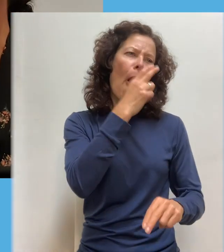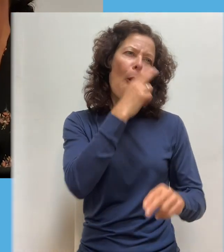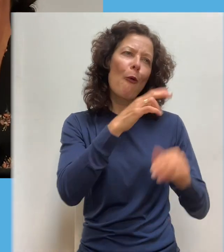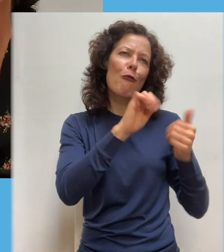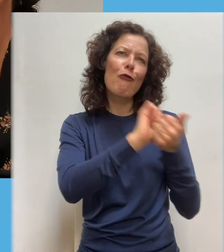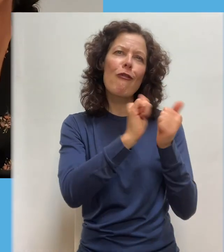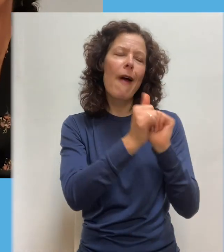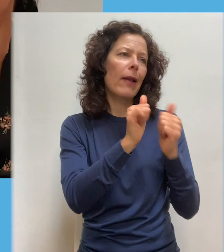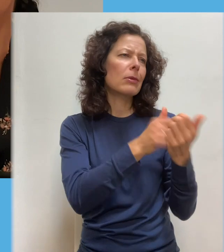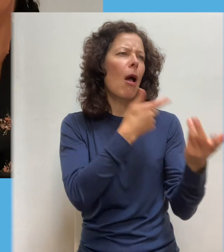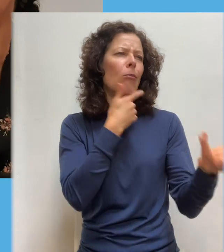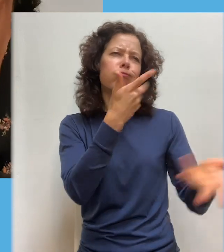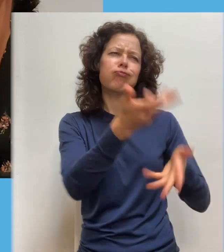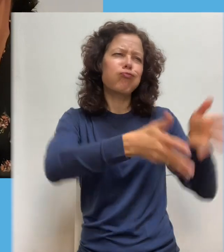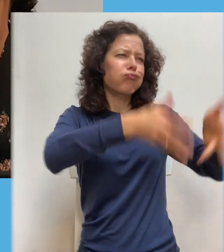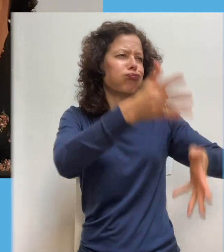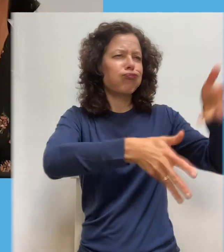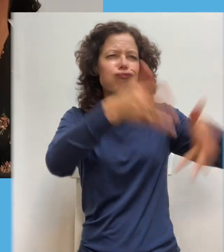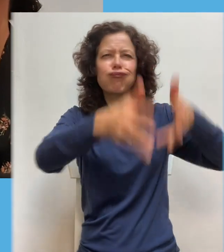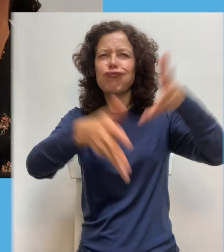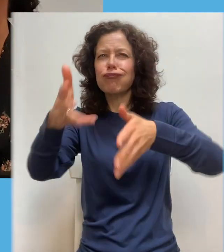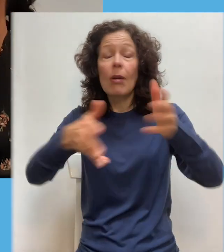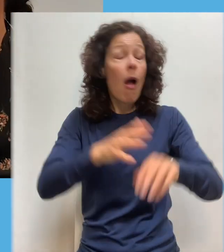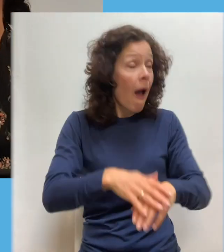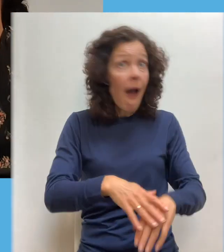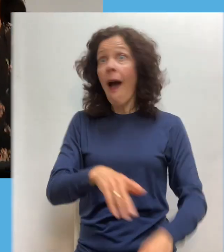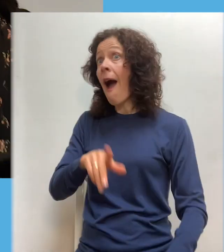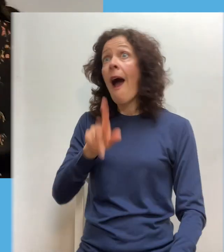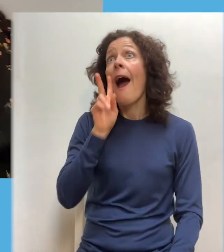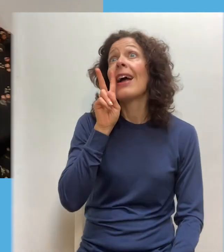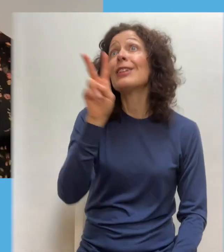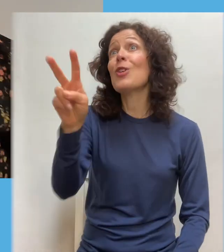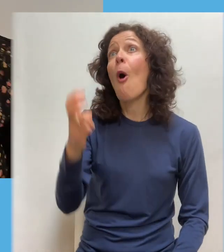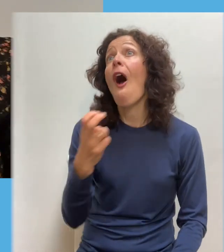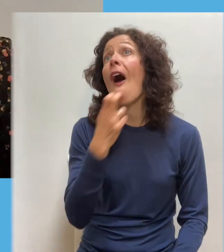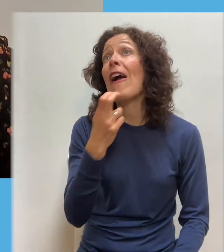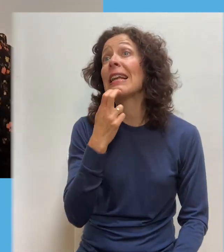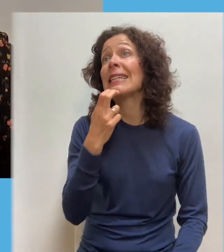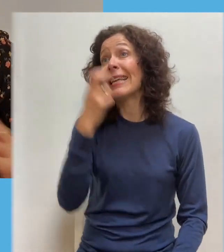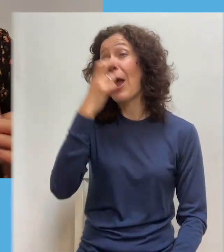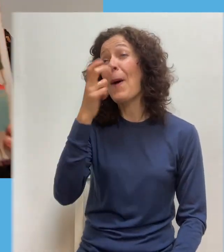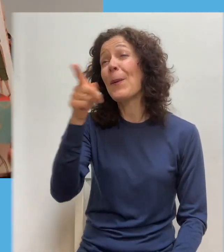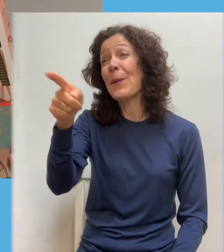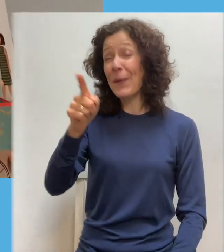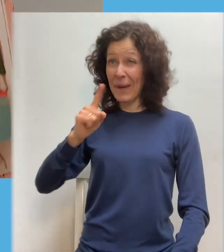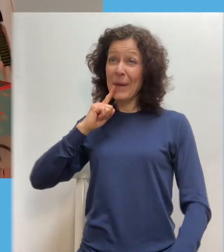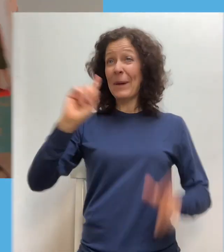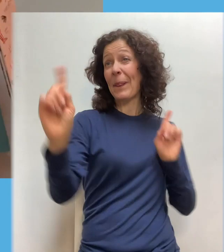there's great Aunt Regina," said Sonny, rushing over to say hello.